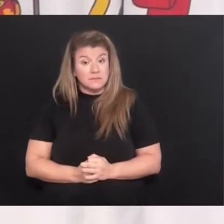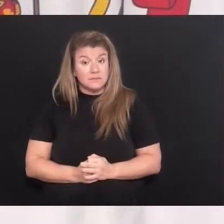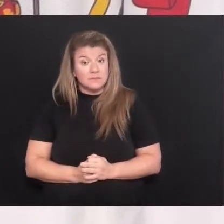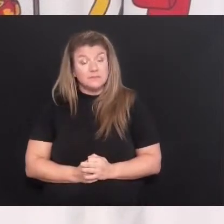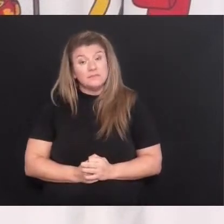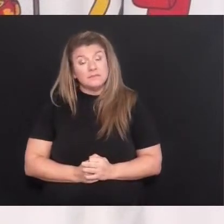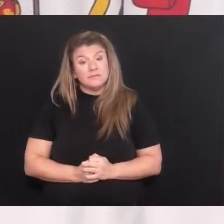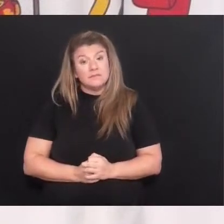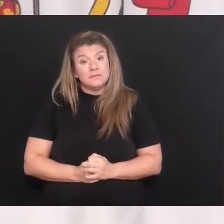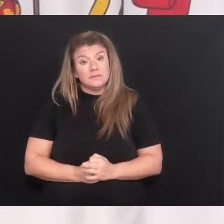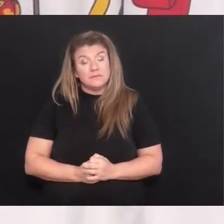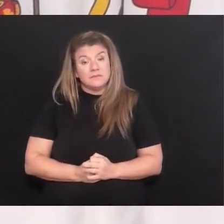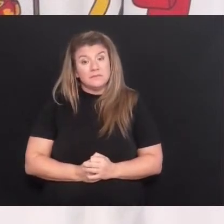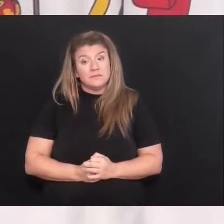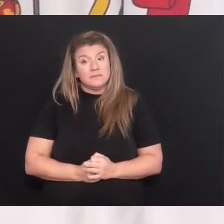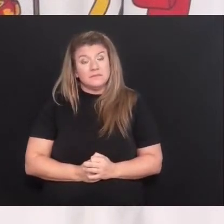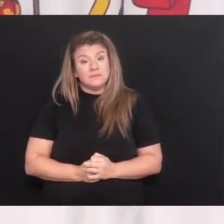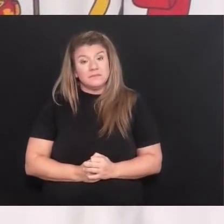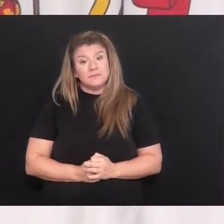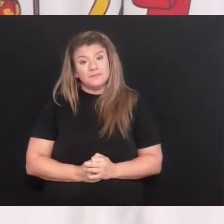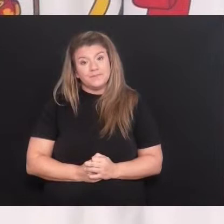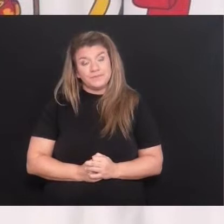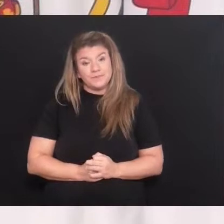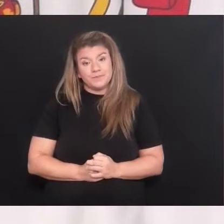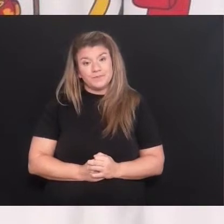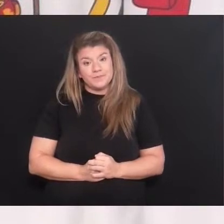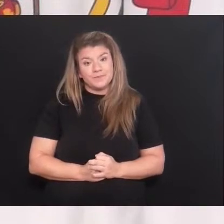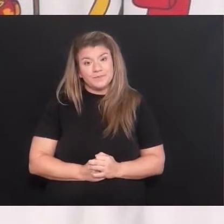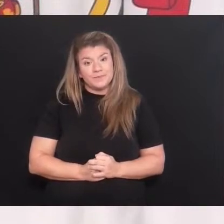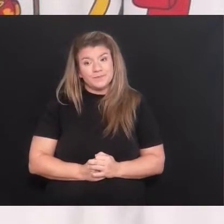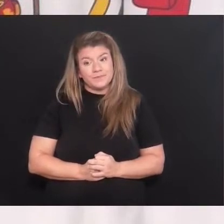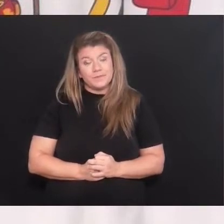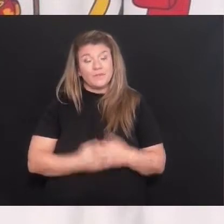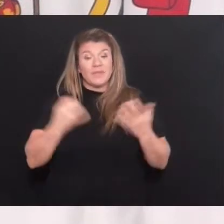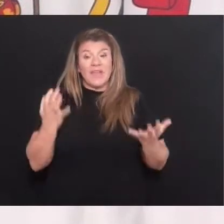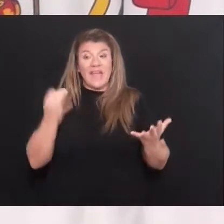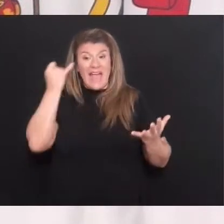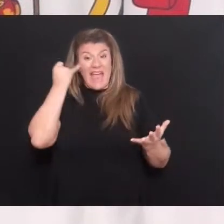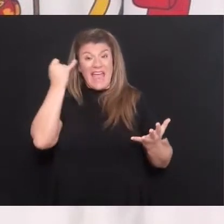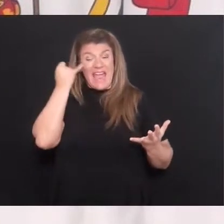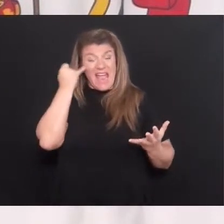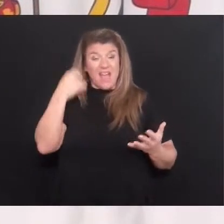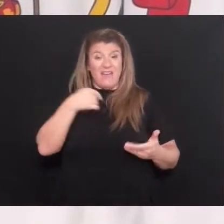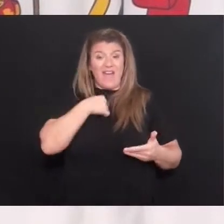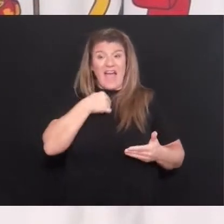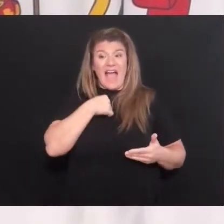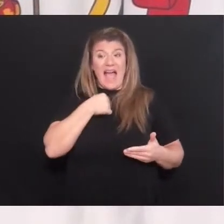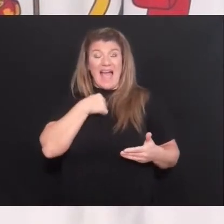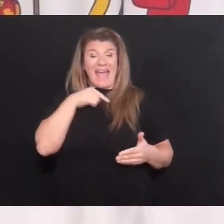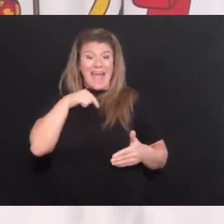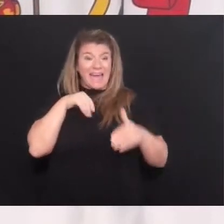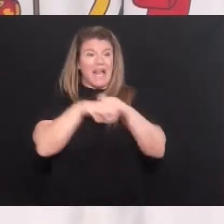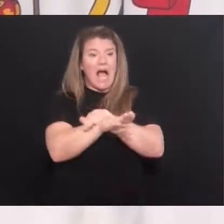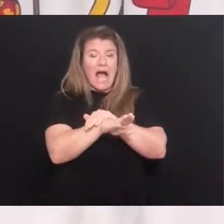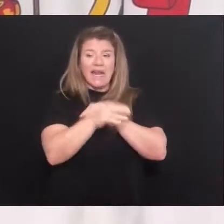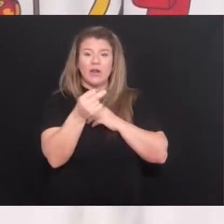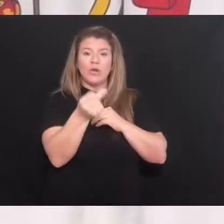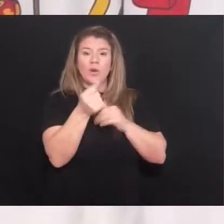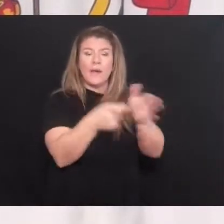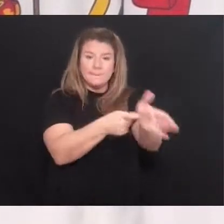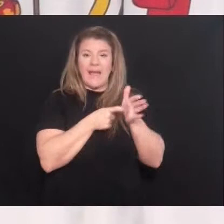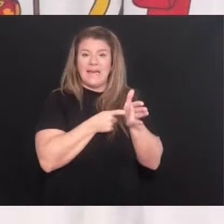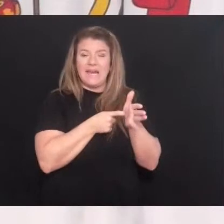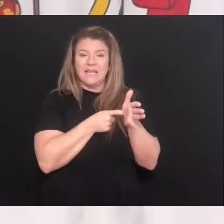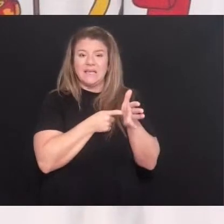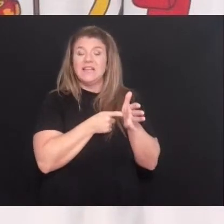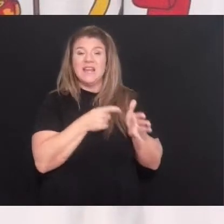without any question whatsoever, if we would have just gone in and mandated, which I don't believe in doing, if